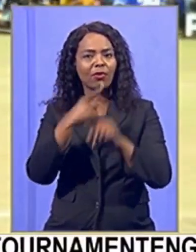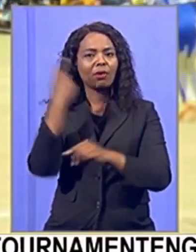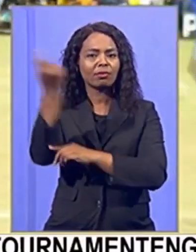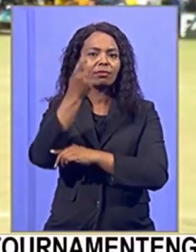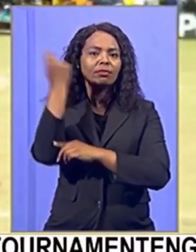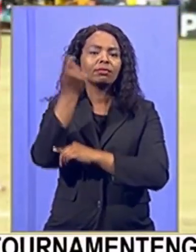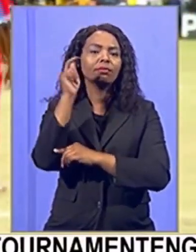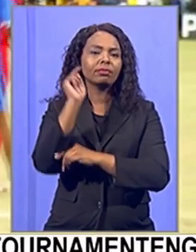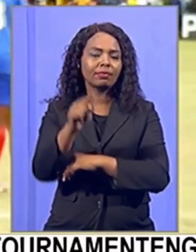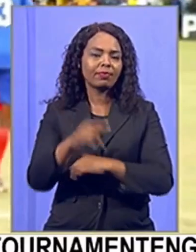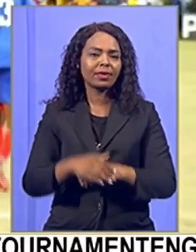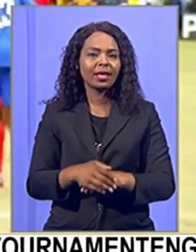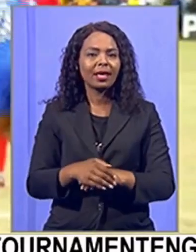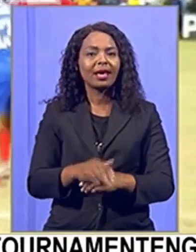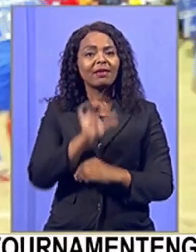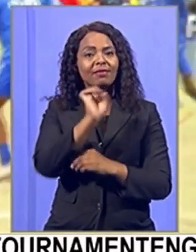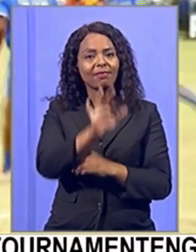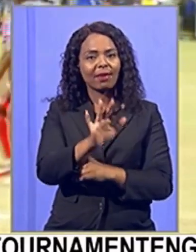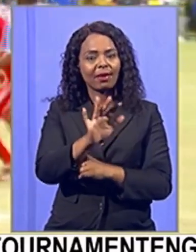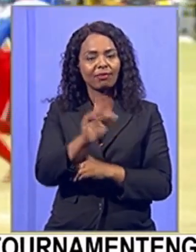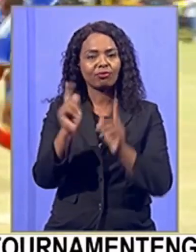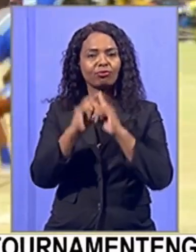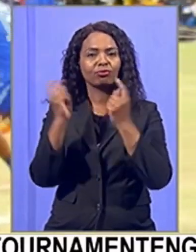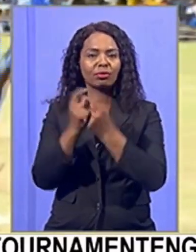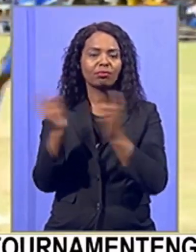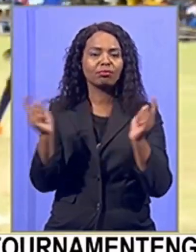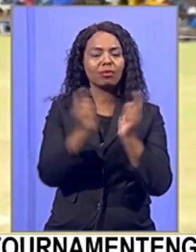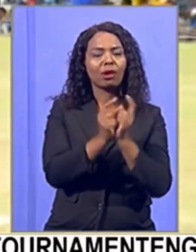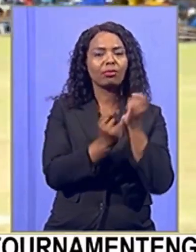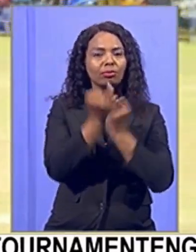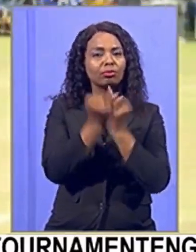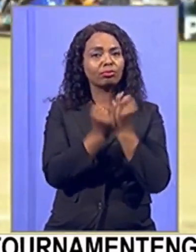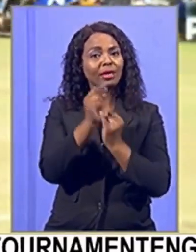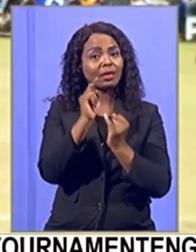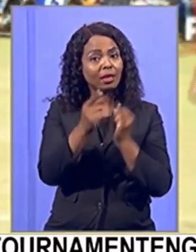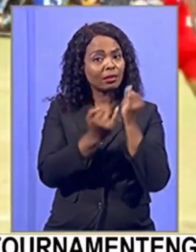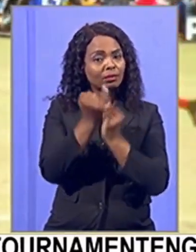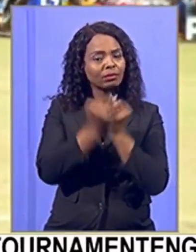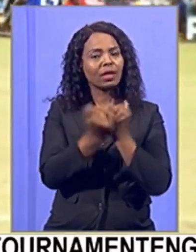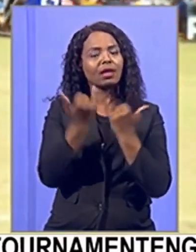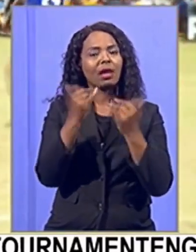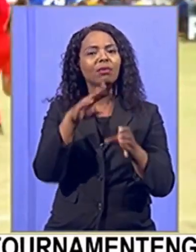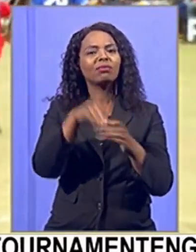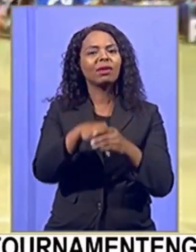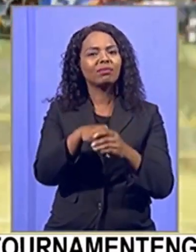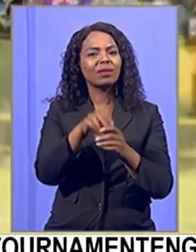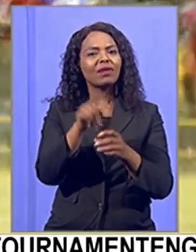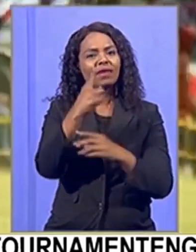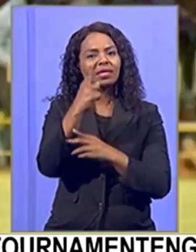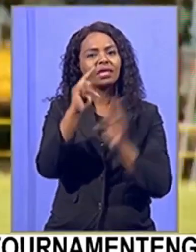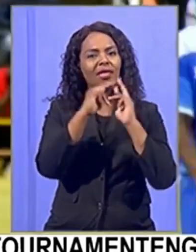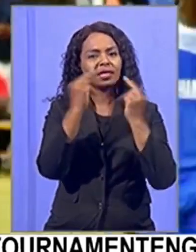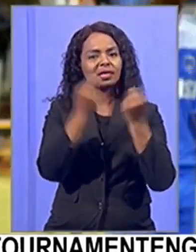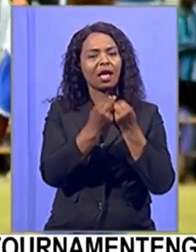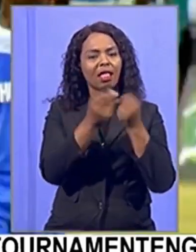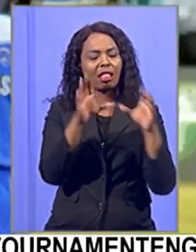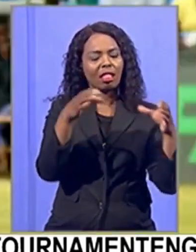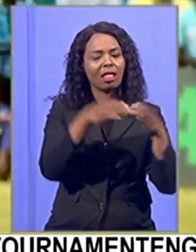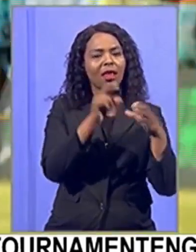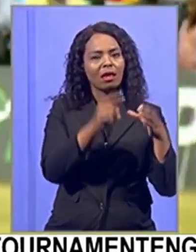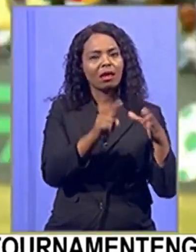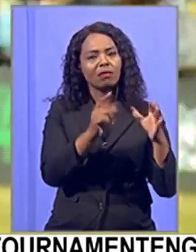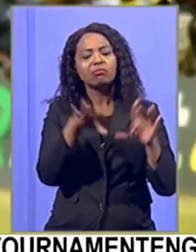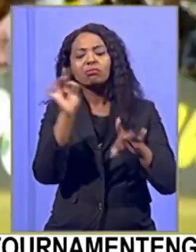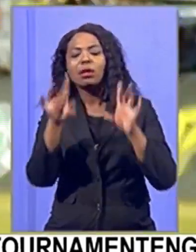15 tša gae di nkgišetšana makgwafa. Tournamente eo e gokeditše bahlankedi ba dihlopha tša National First Division bao ba tsomanago